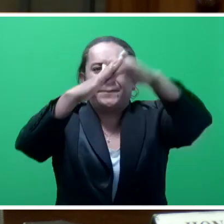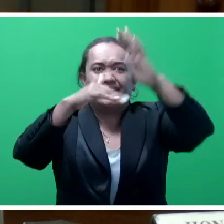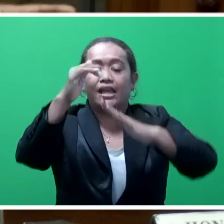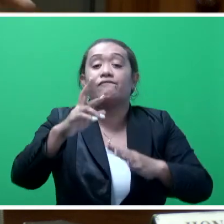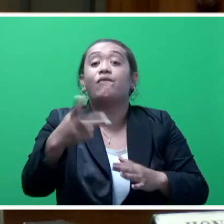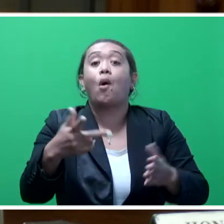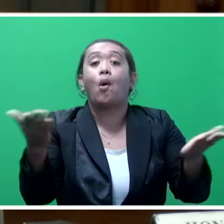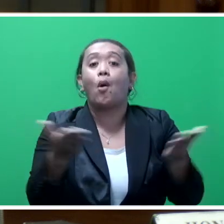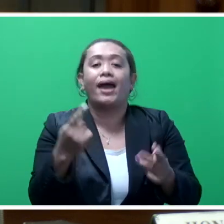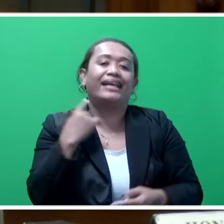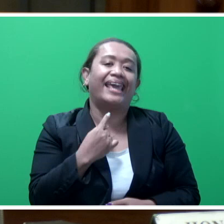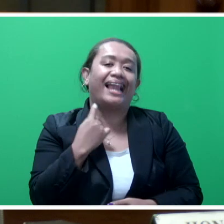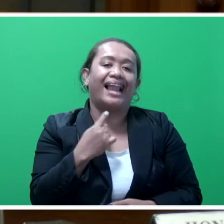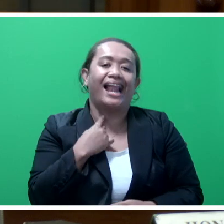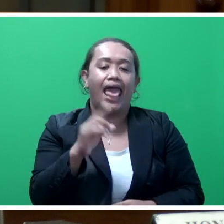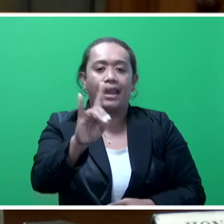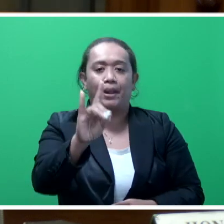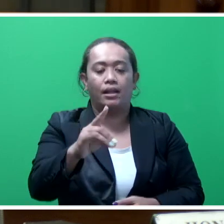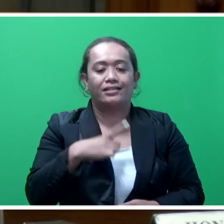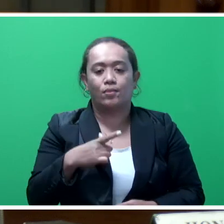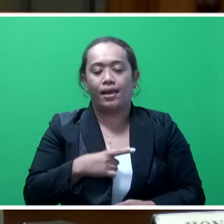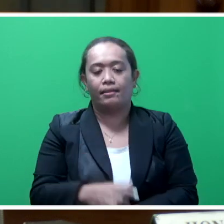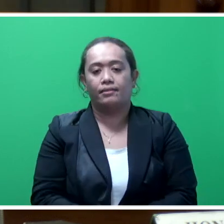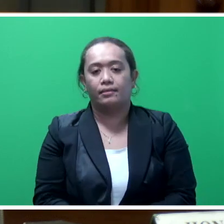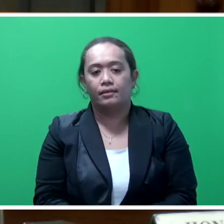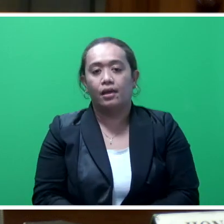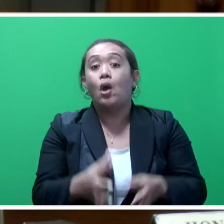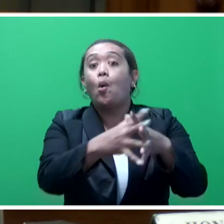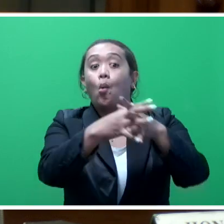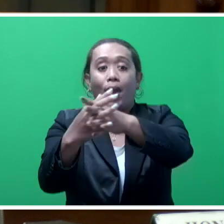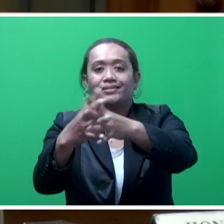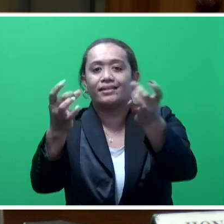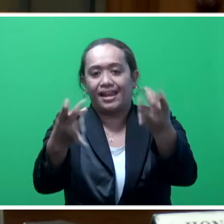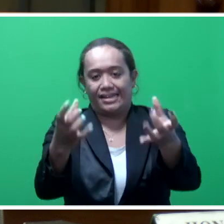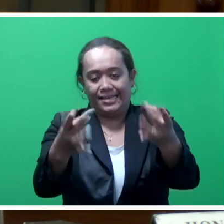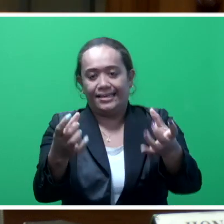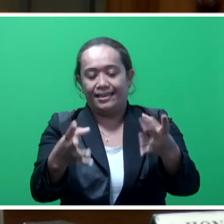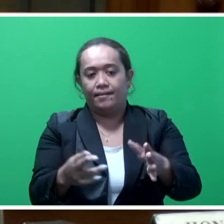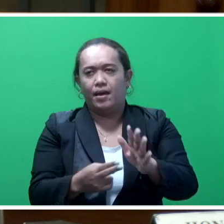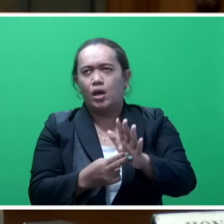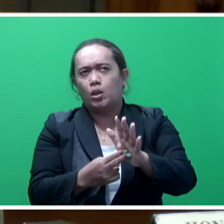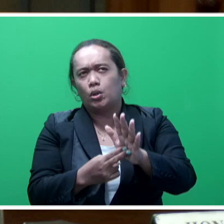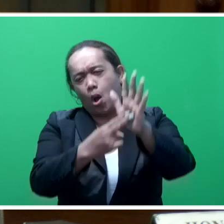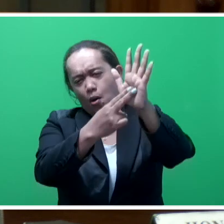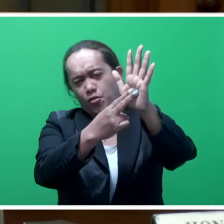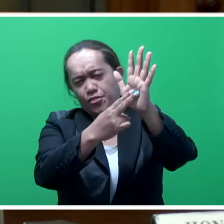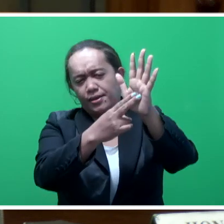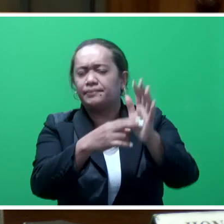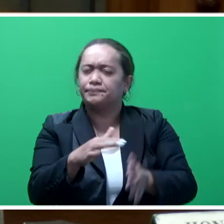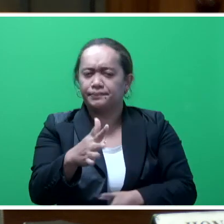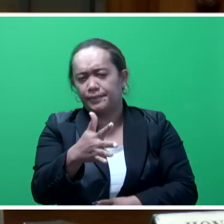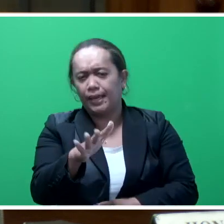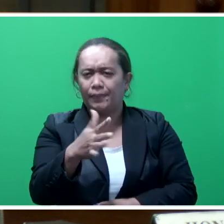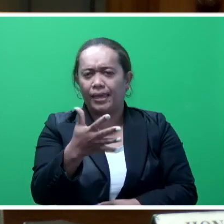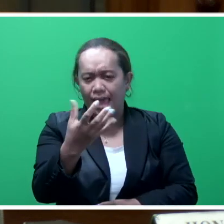of establishing the fattening farm. So Western Division is ready and operating, but in Northern Division, we've got the feeder